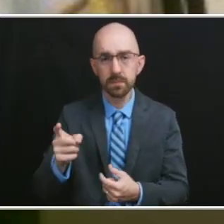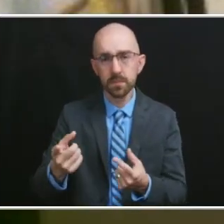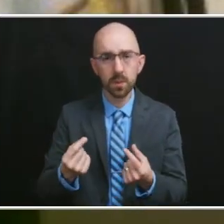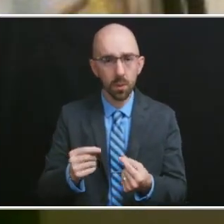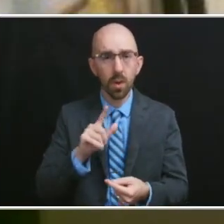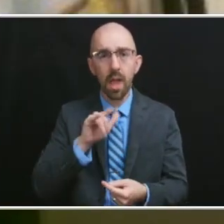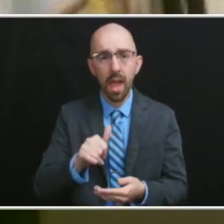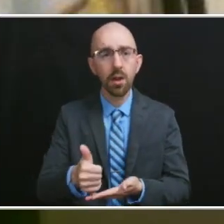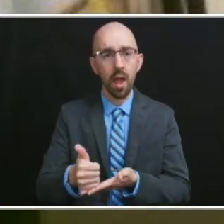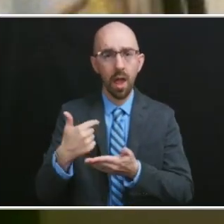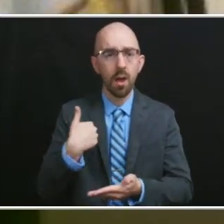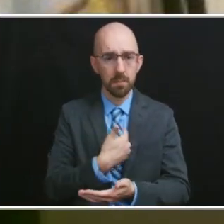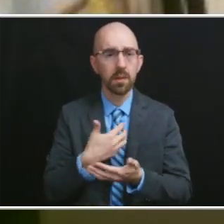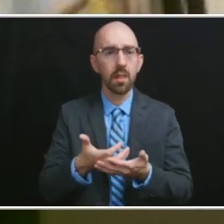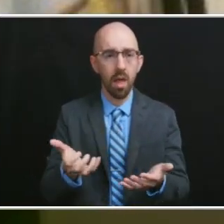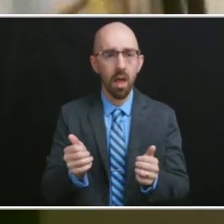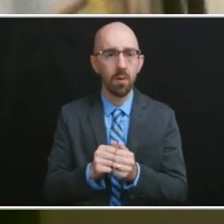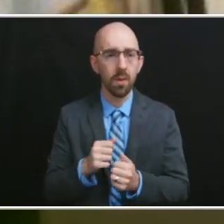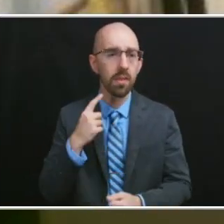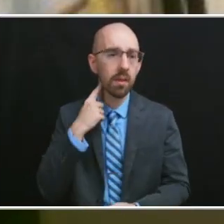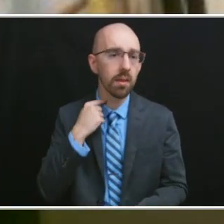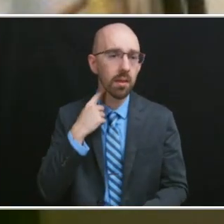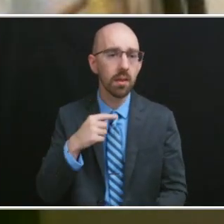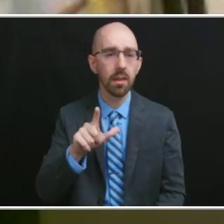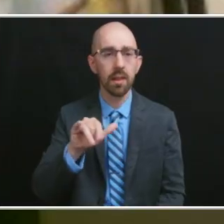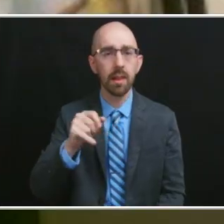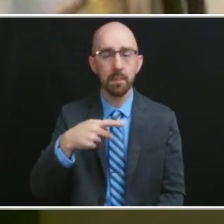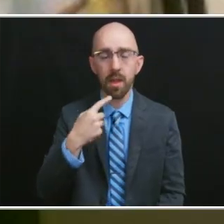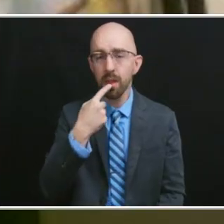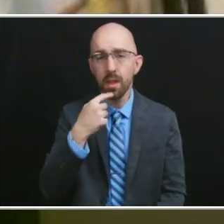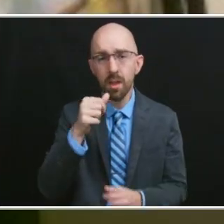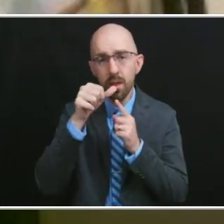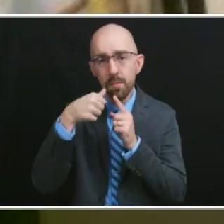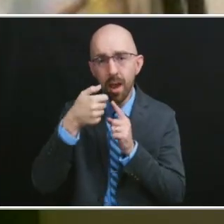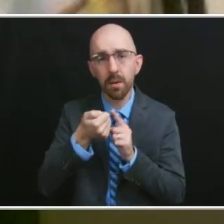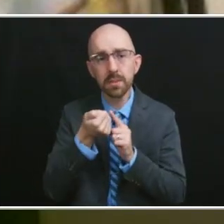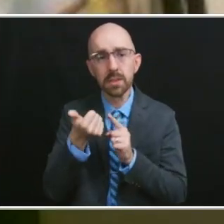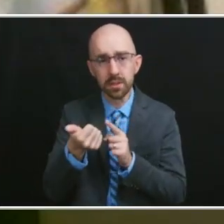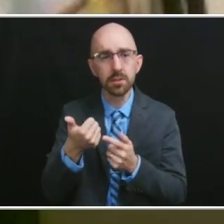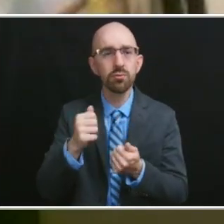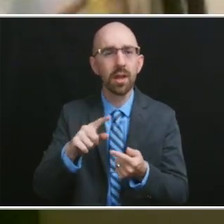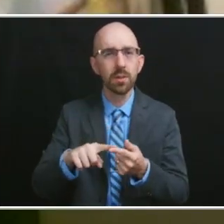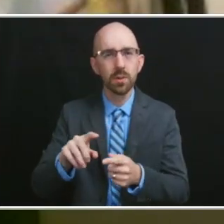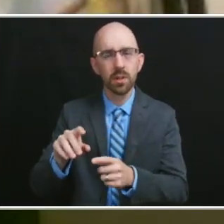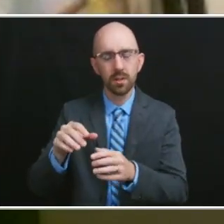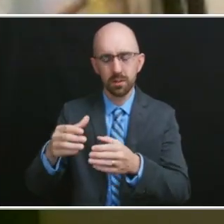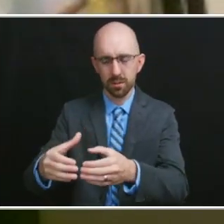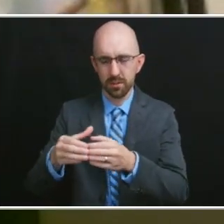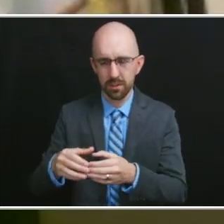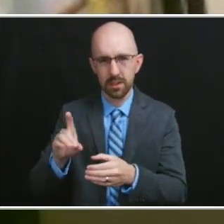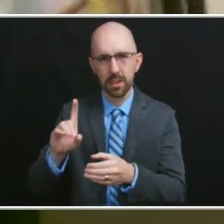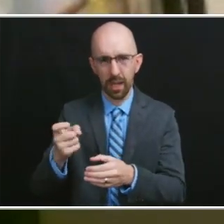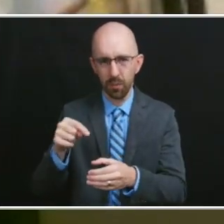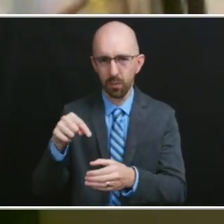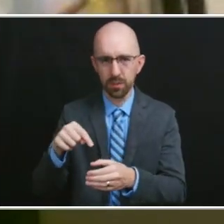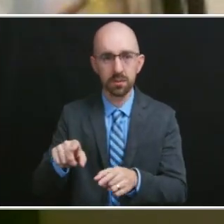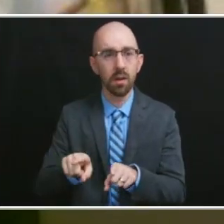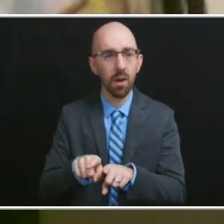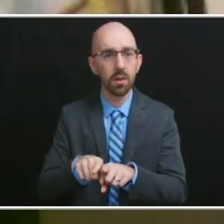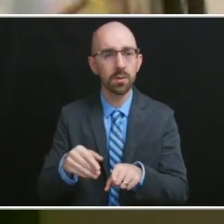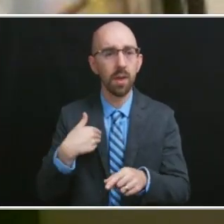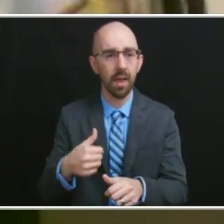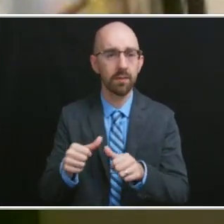actually help us quite a bit with a lip biopsy to confirm the diagnosis, but also to manage enlarged salivary glands and chronic sinus issues of